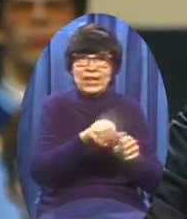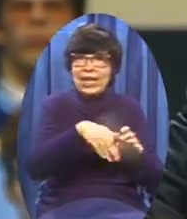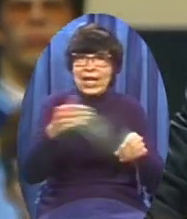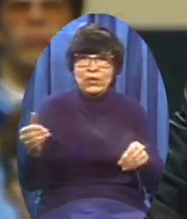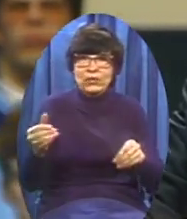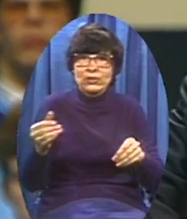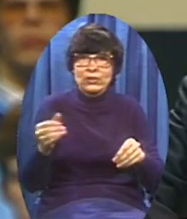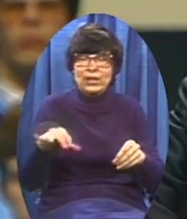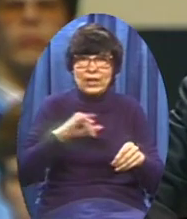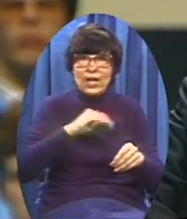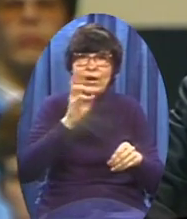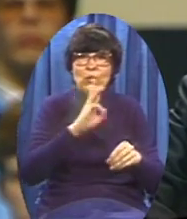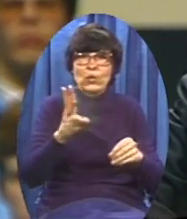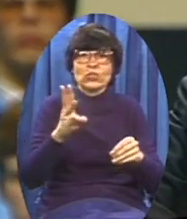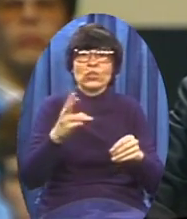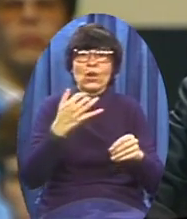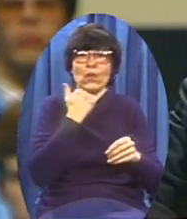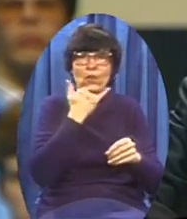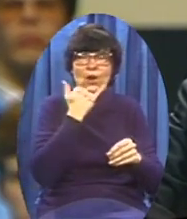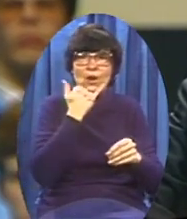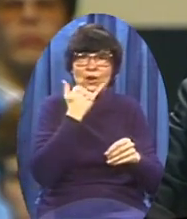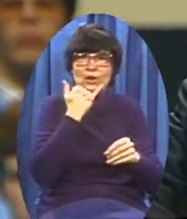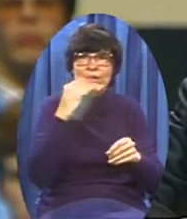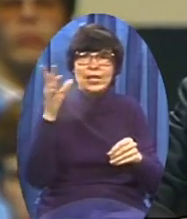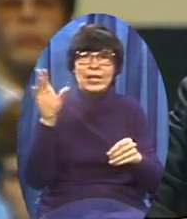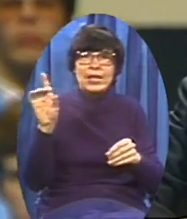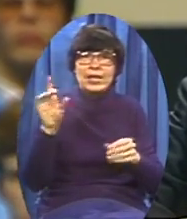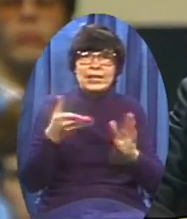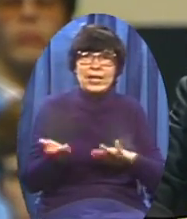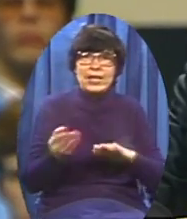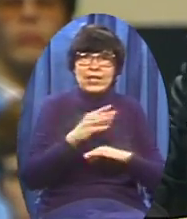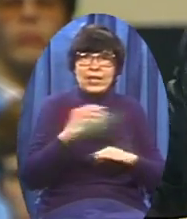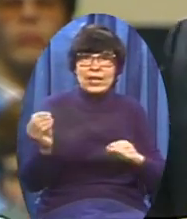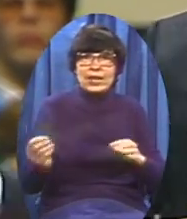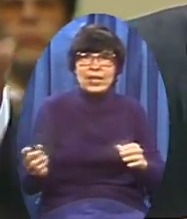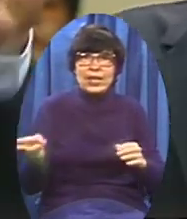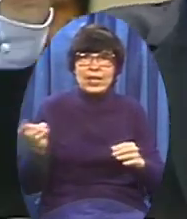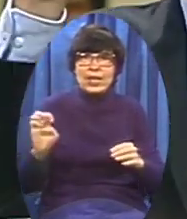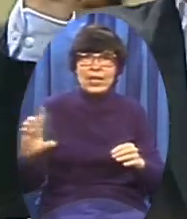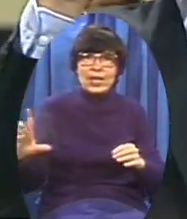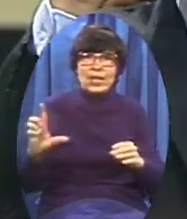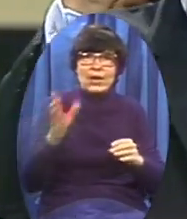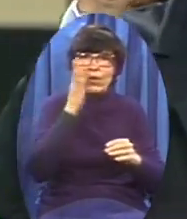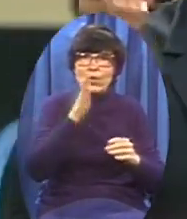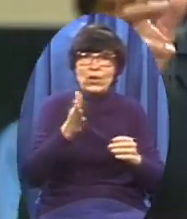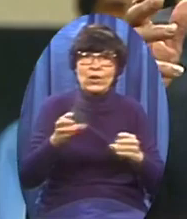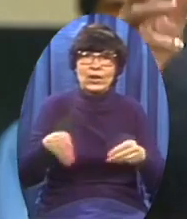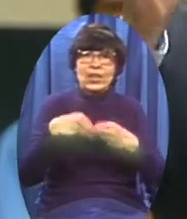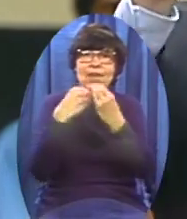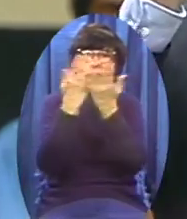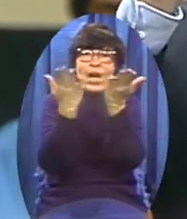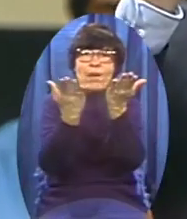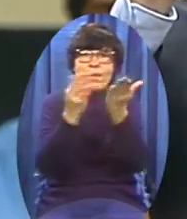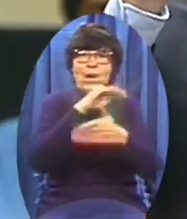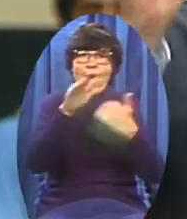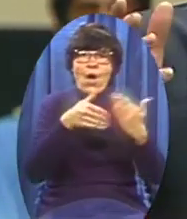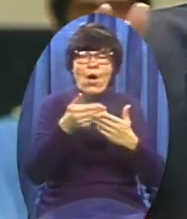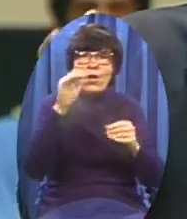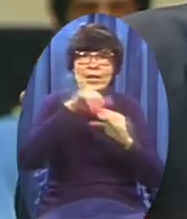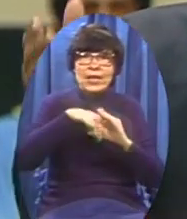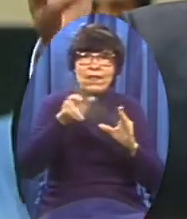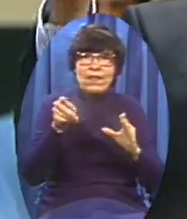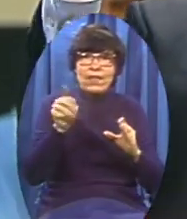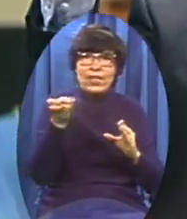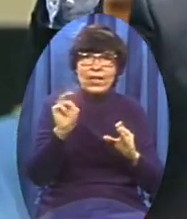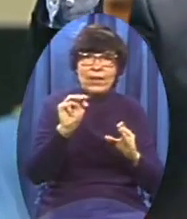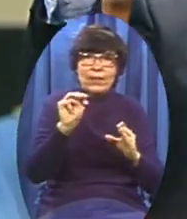judgment, death and hell will give up the dead that are in them, and all of those that have died out of the Lord Jesus Christ will be